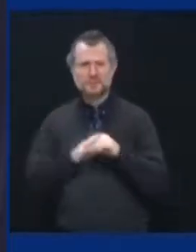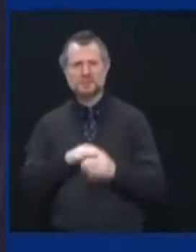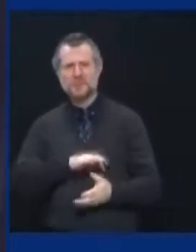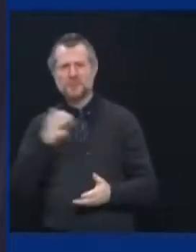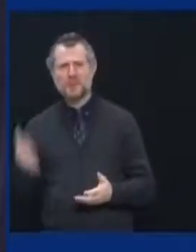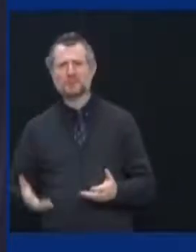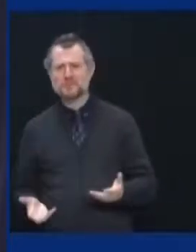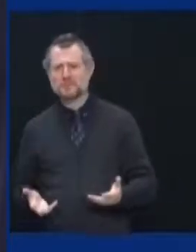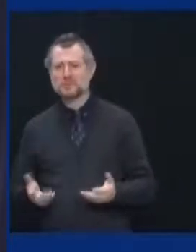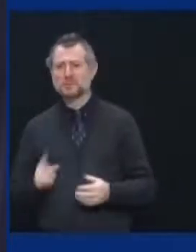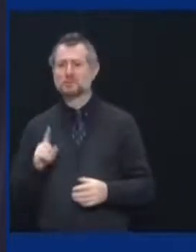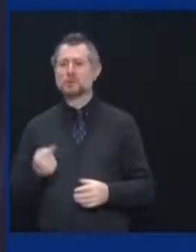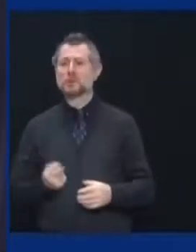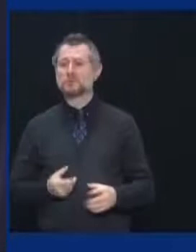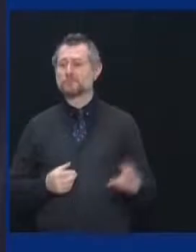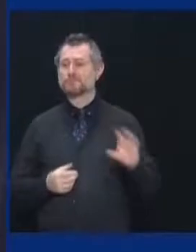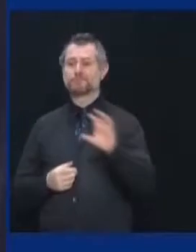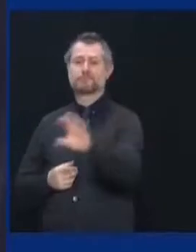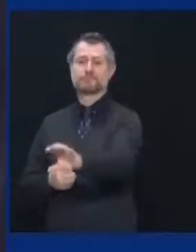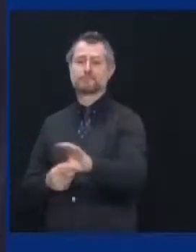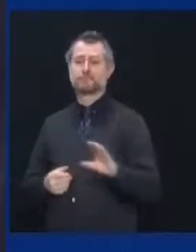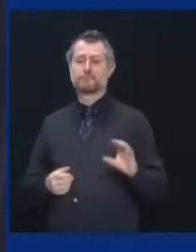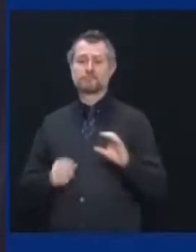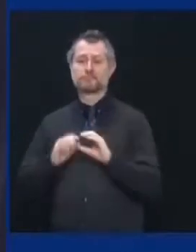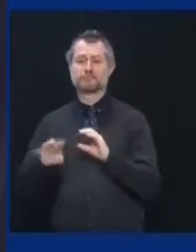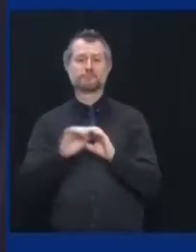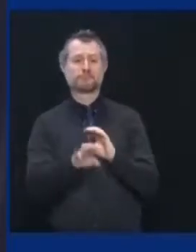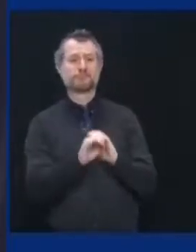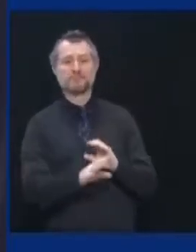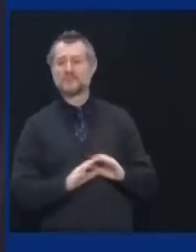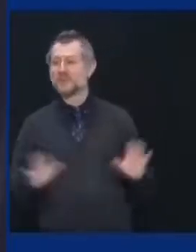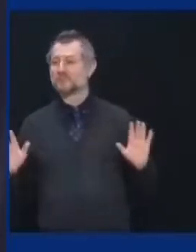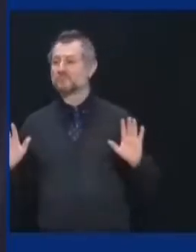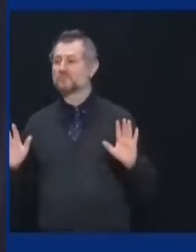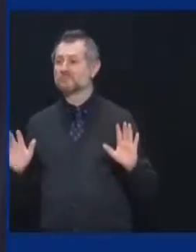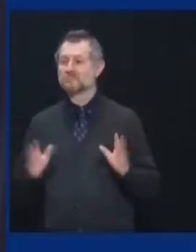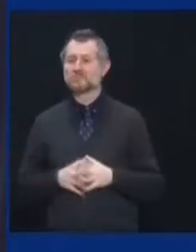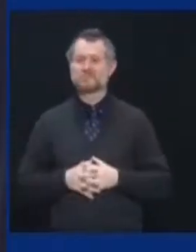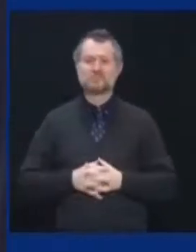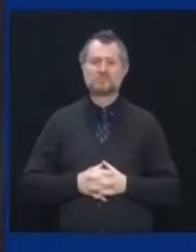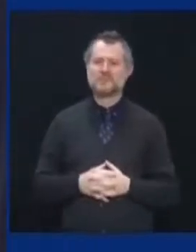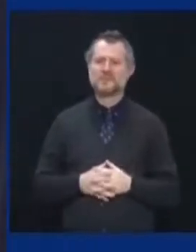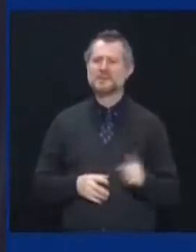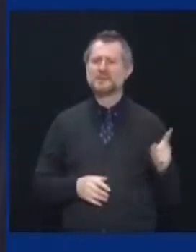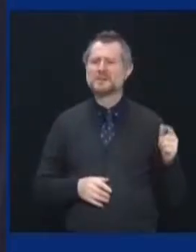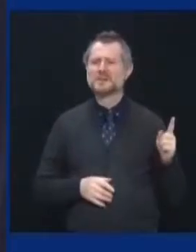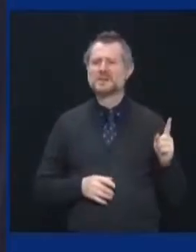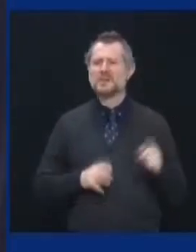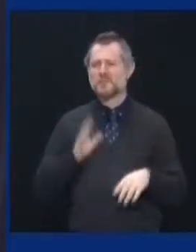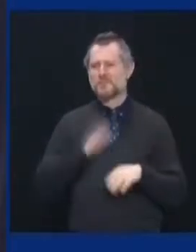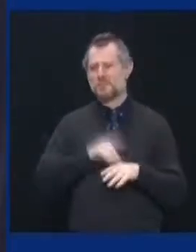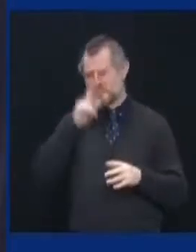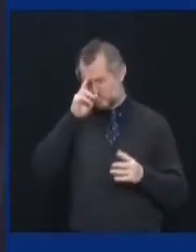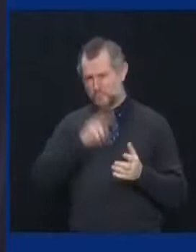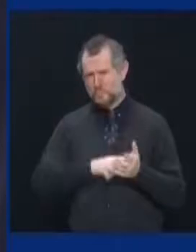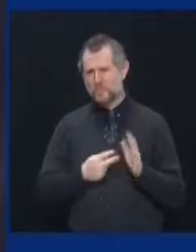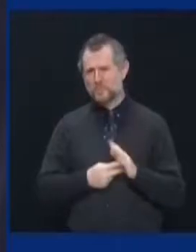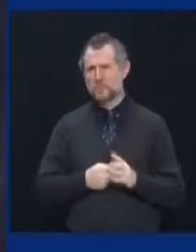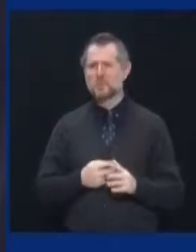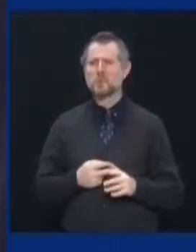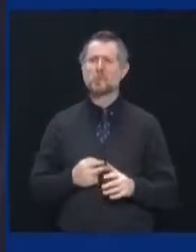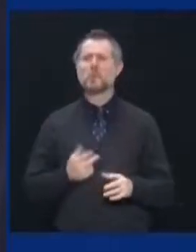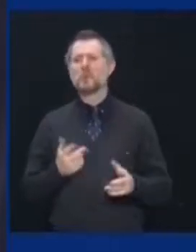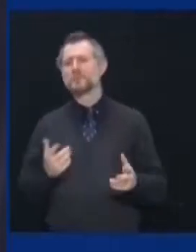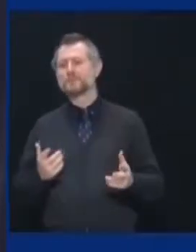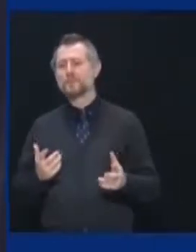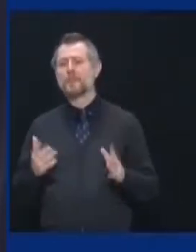had, and that was it. So I think it was all politics. We're going to open it up to